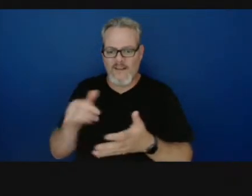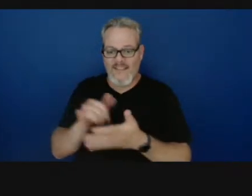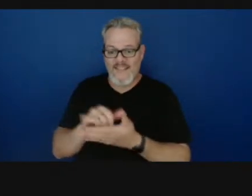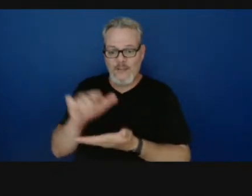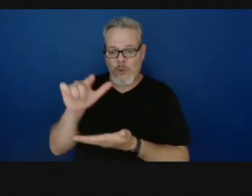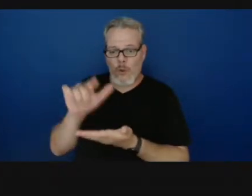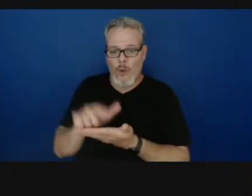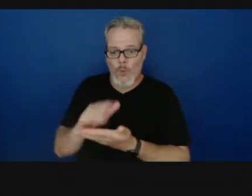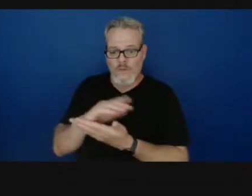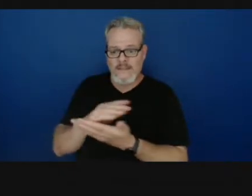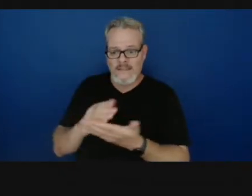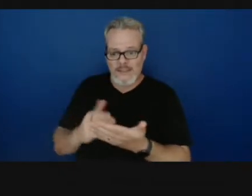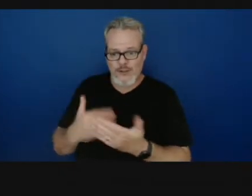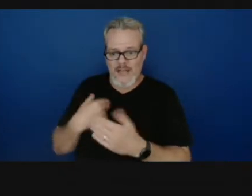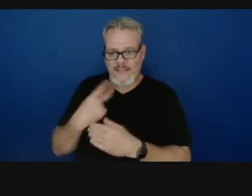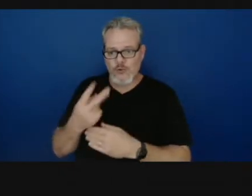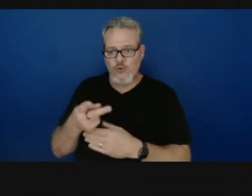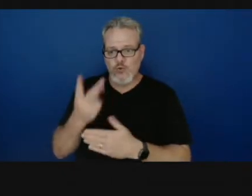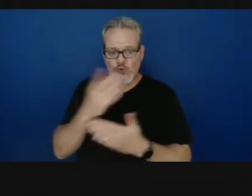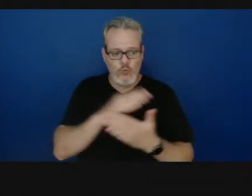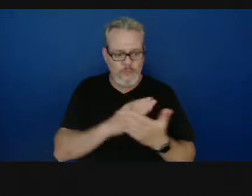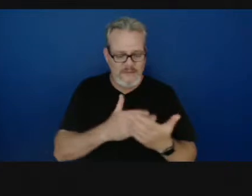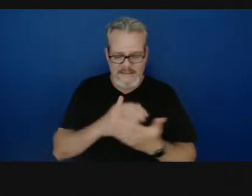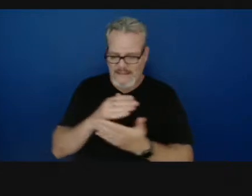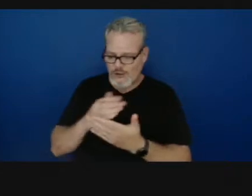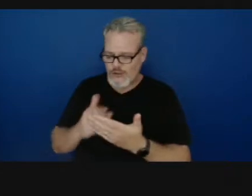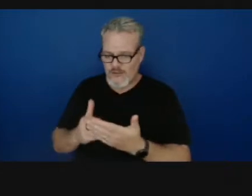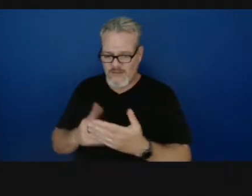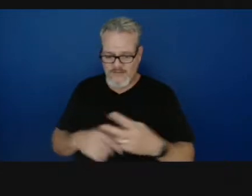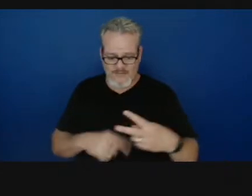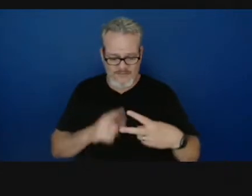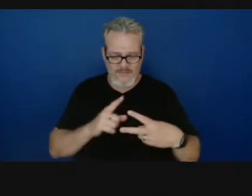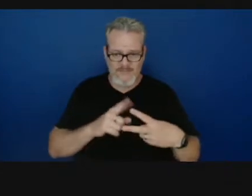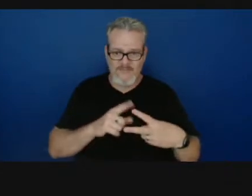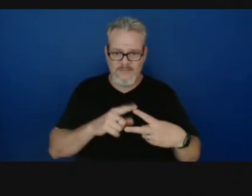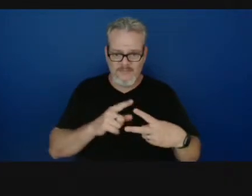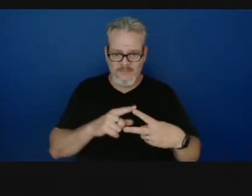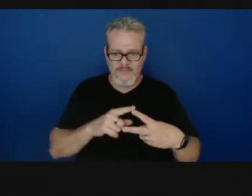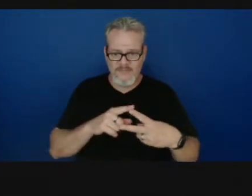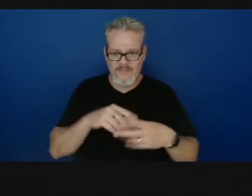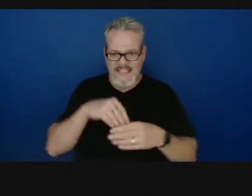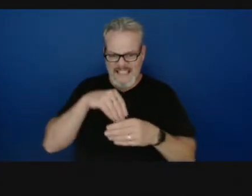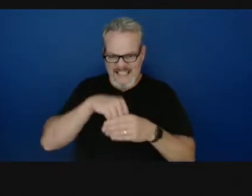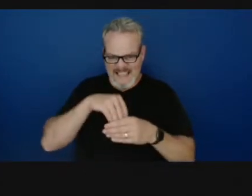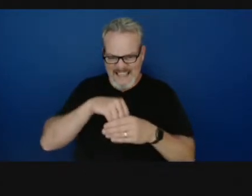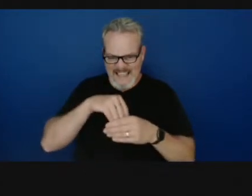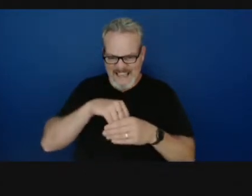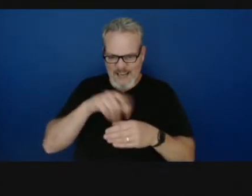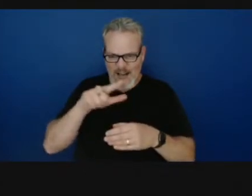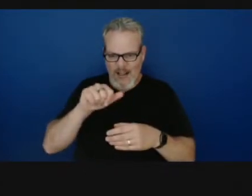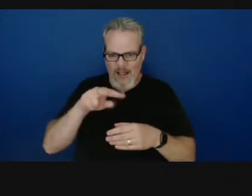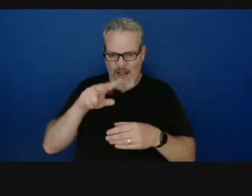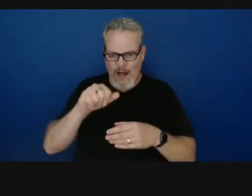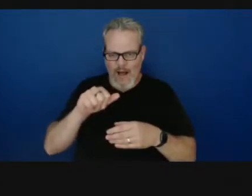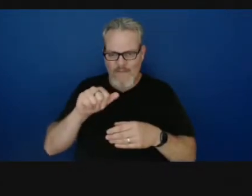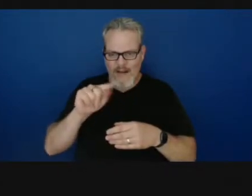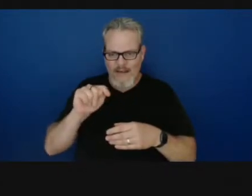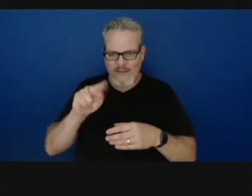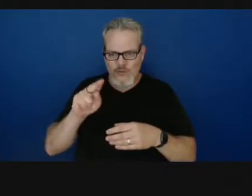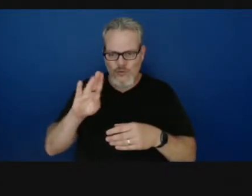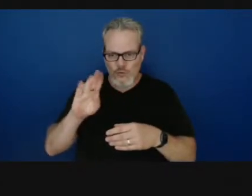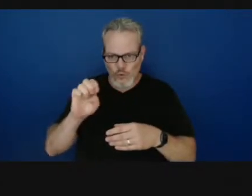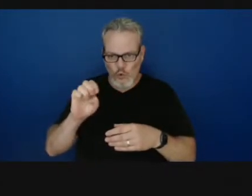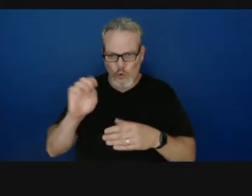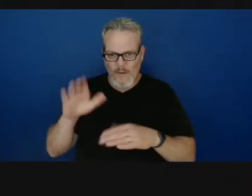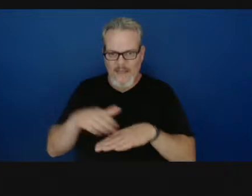two features that have been becoming more and more clear. The first is that inner lava tube that feeds back into the lava channel has slowed to the point